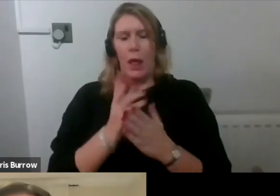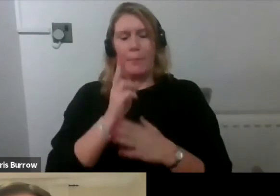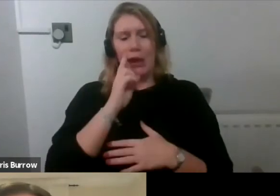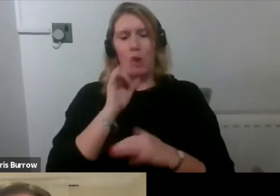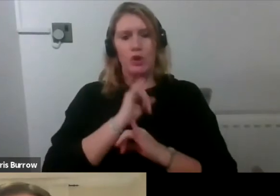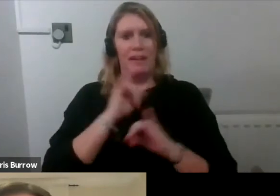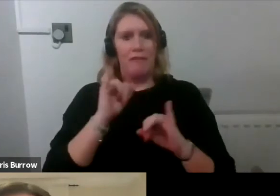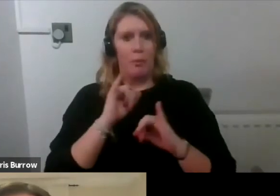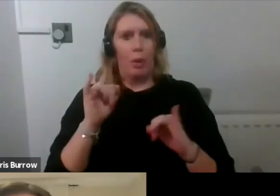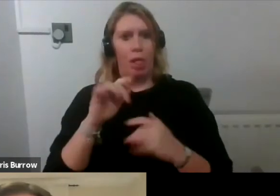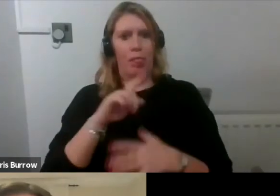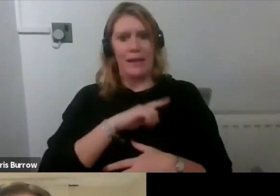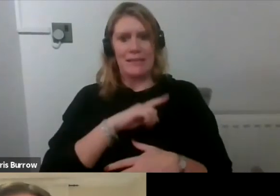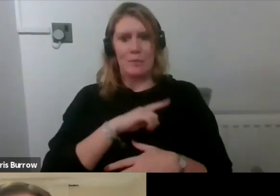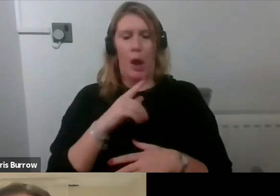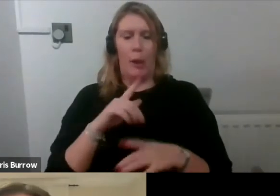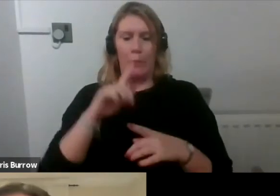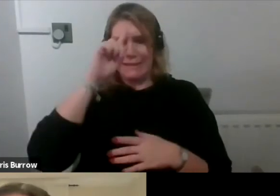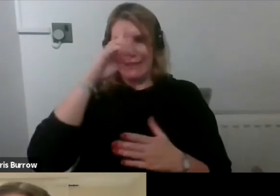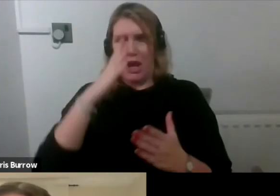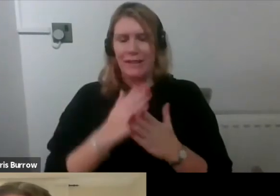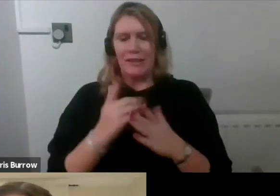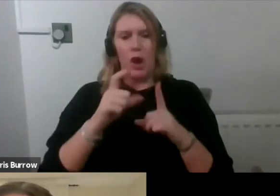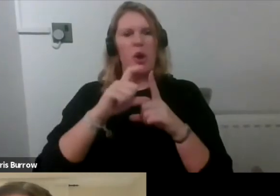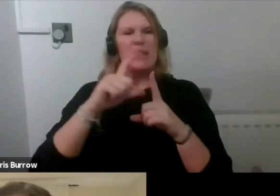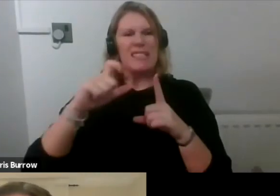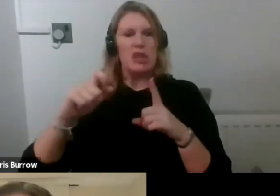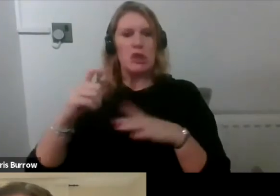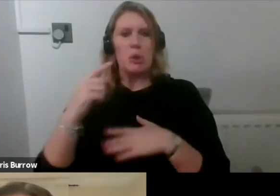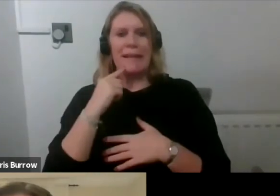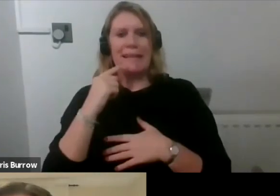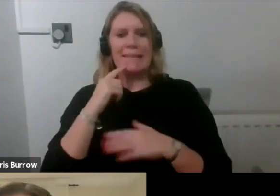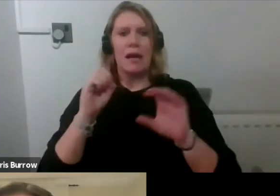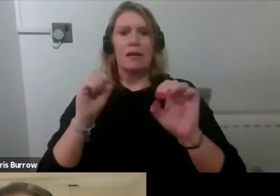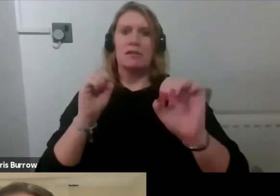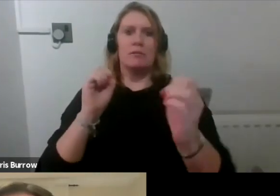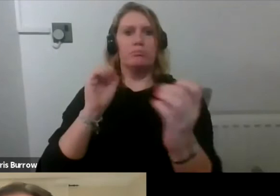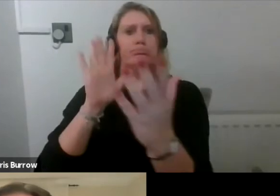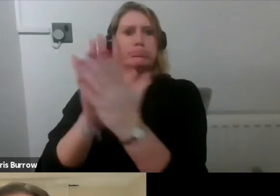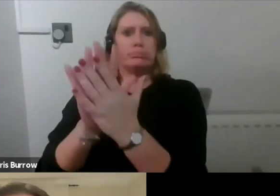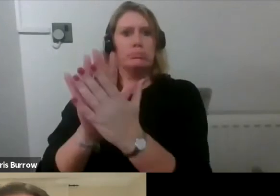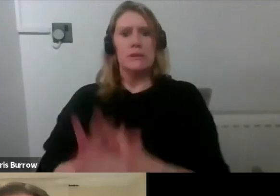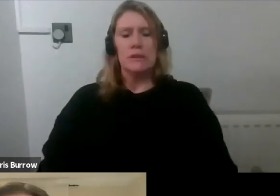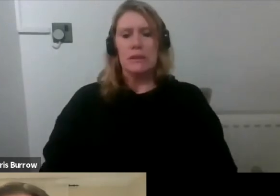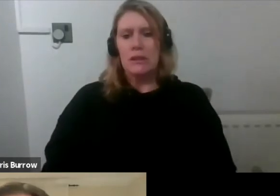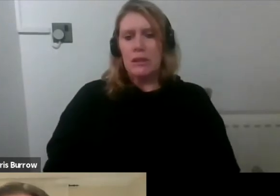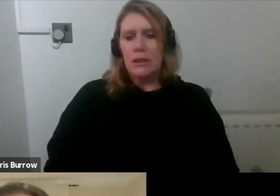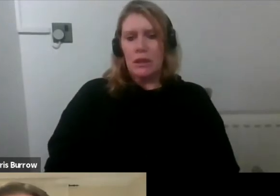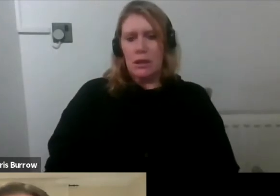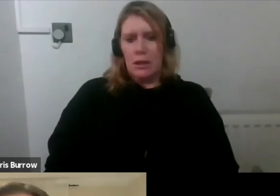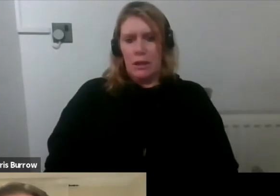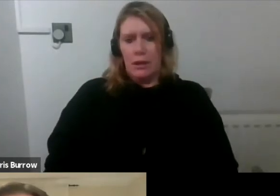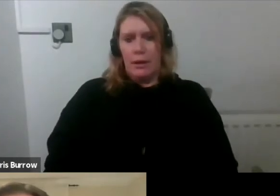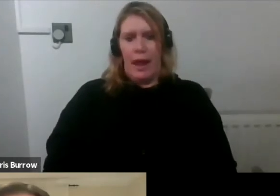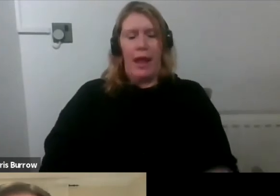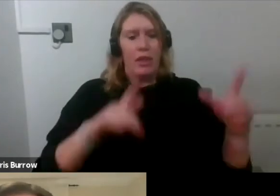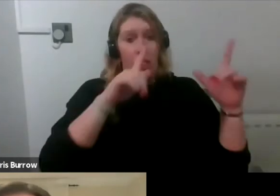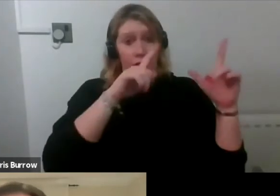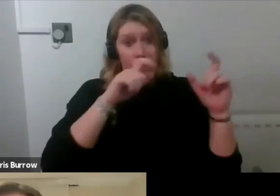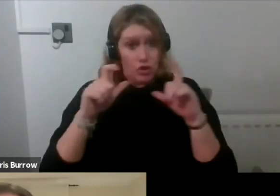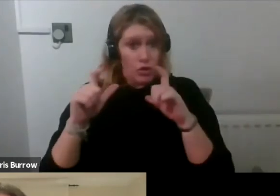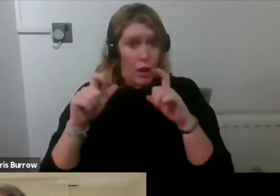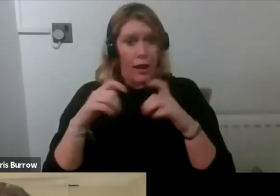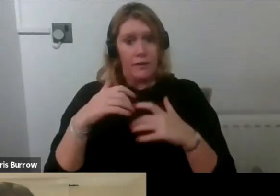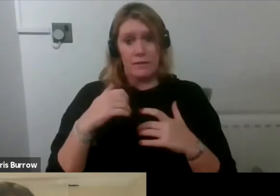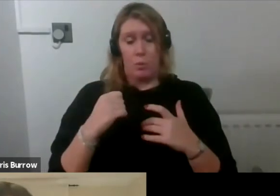to do that digitally, and so there was a lot. Yeah, there was a lot of, and all the photos are composite images. They're all with the